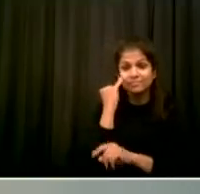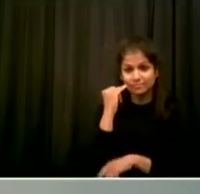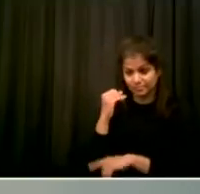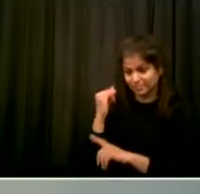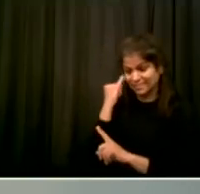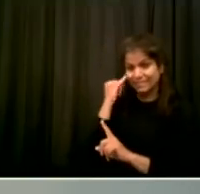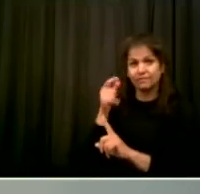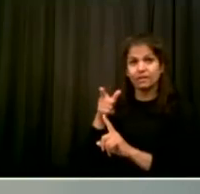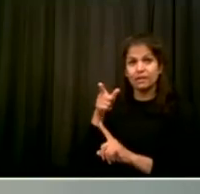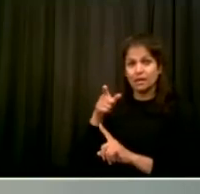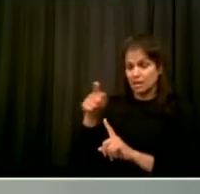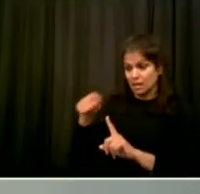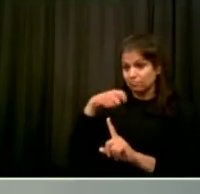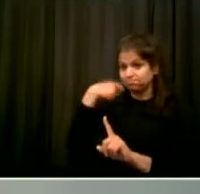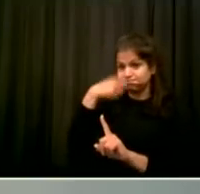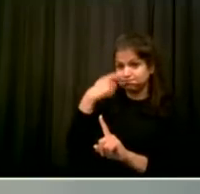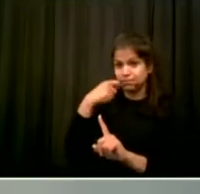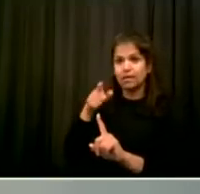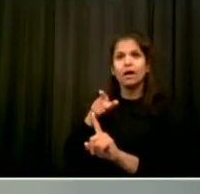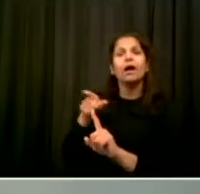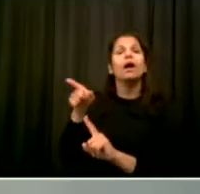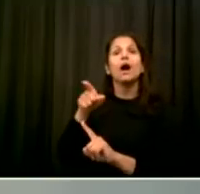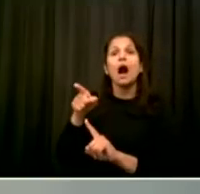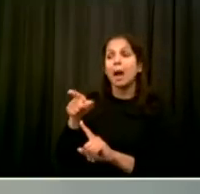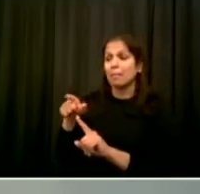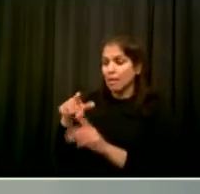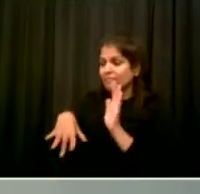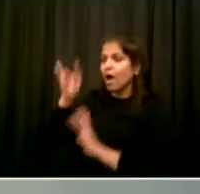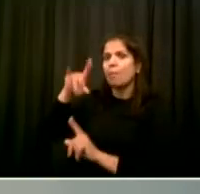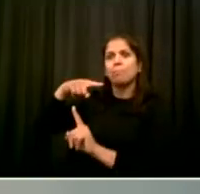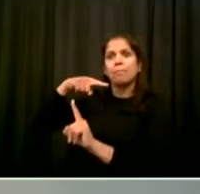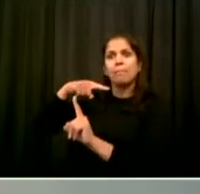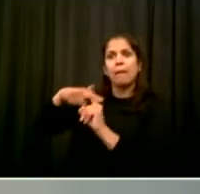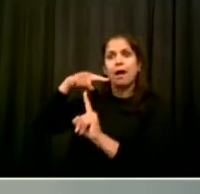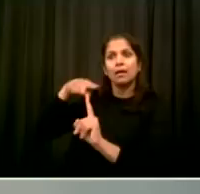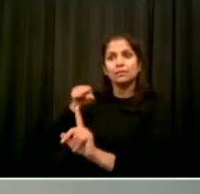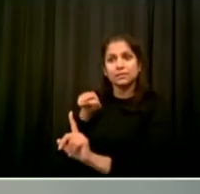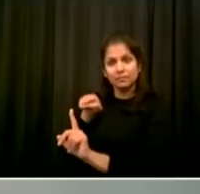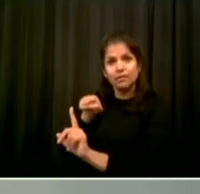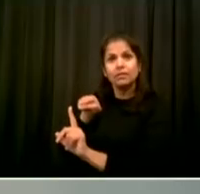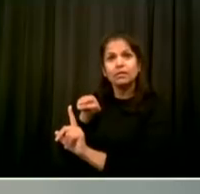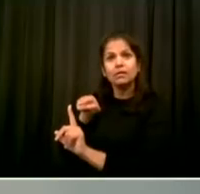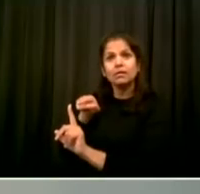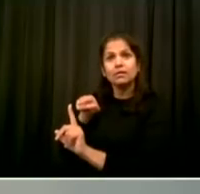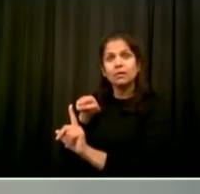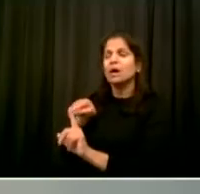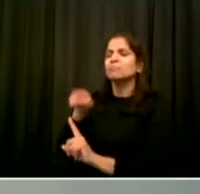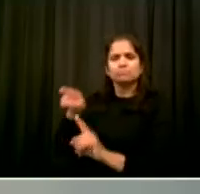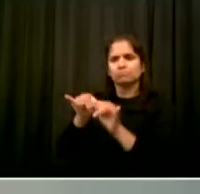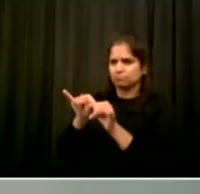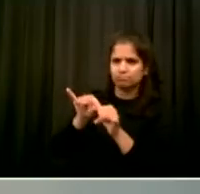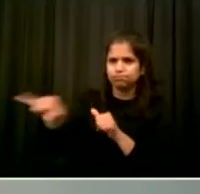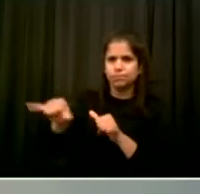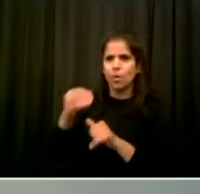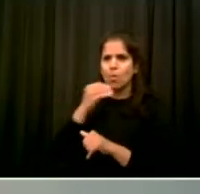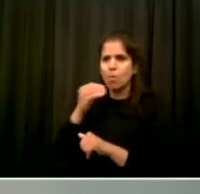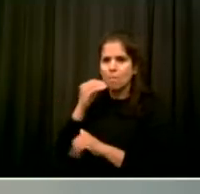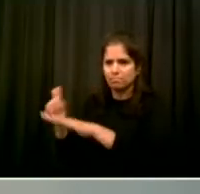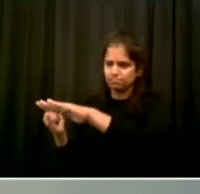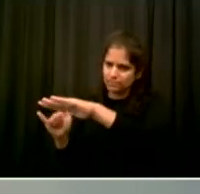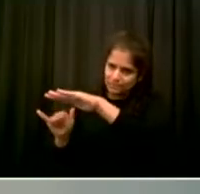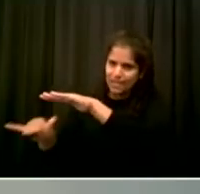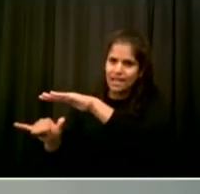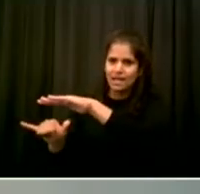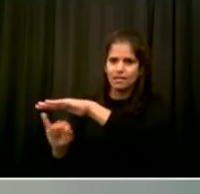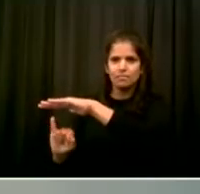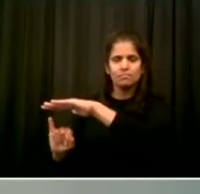to isolate, definitely. The question, though, does come up what to do when you think somebody has COVID